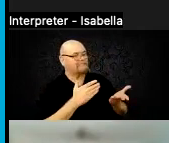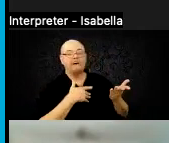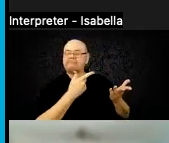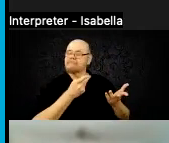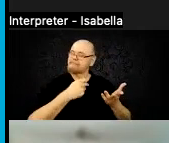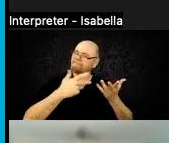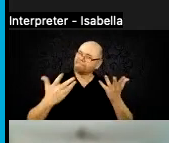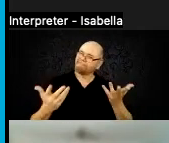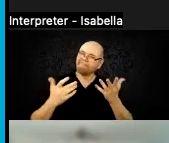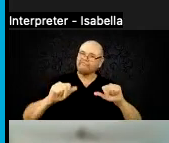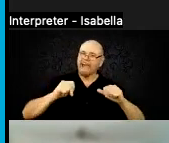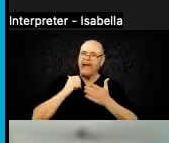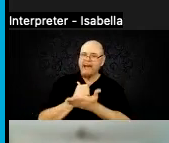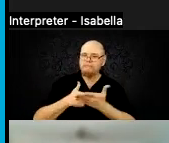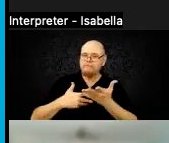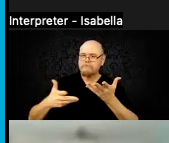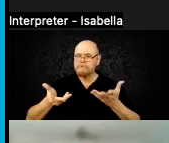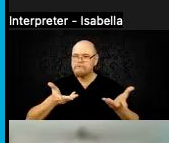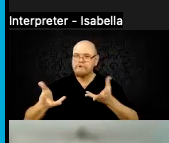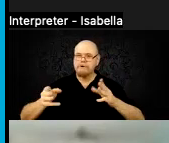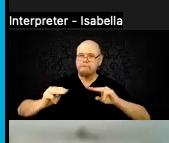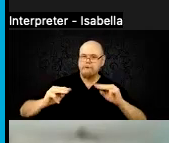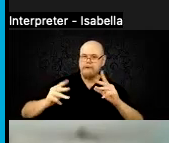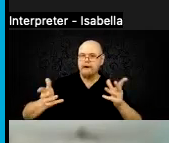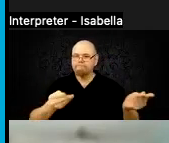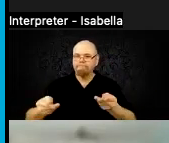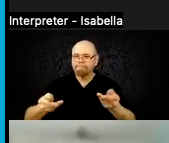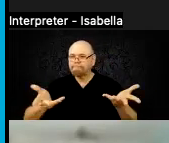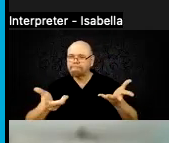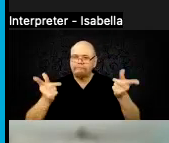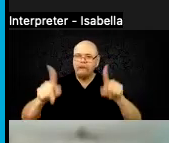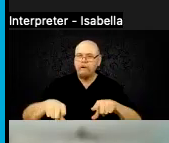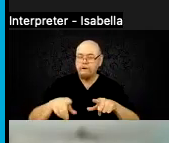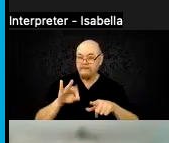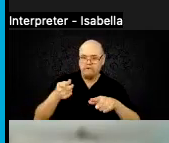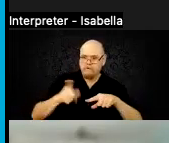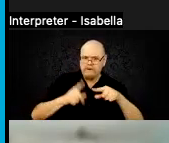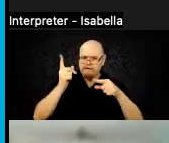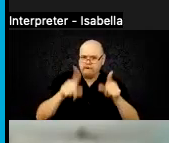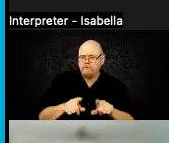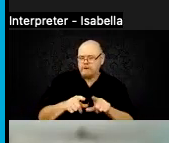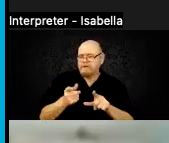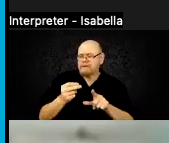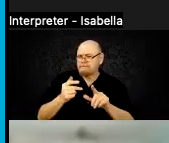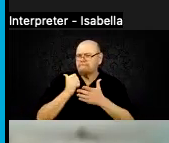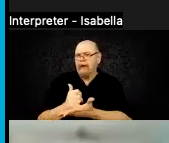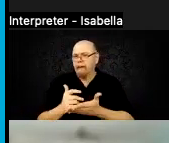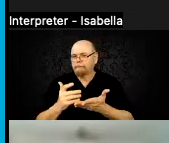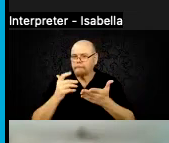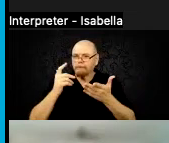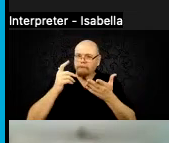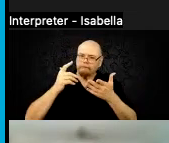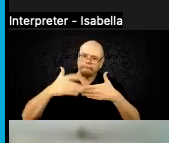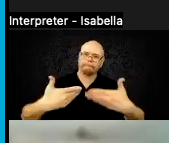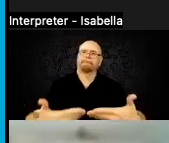figure out what to do if you can't reach an agreement with your counselor. If there are communication problems, right? Sometimes we just